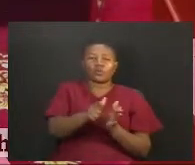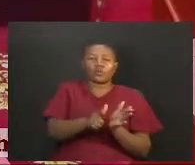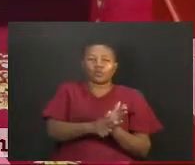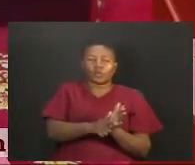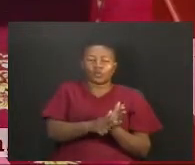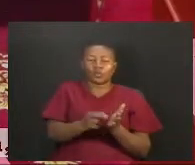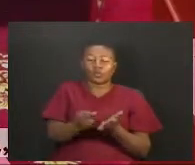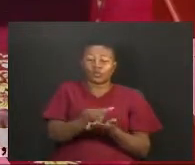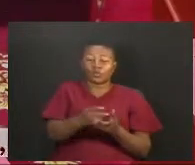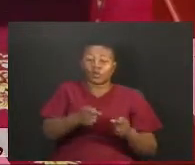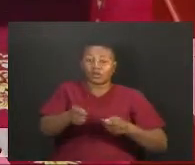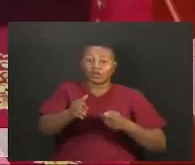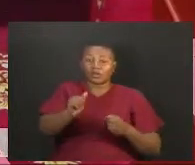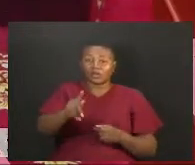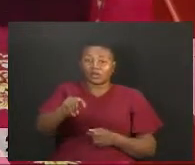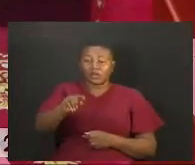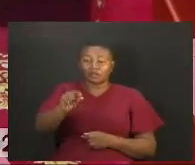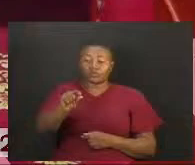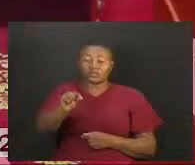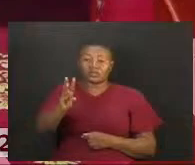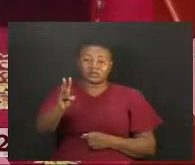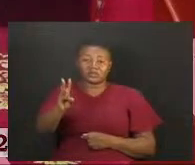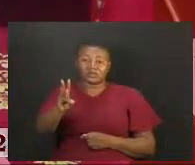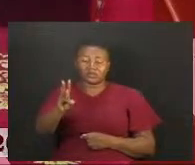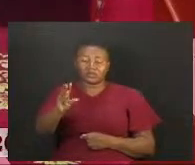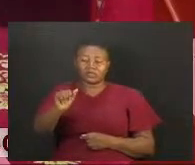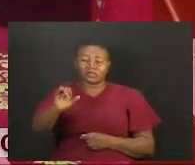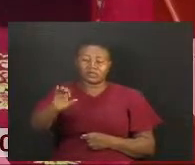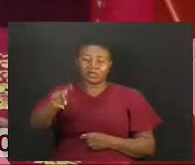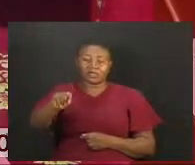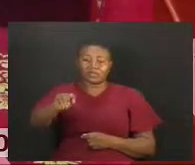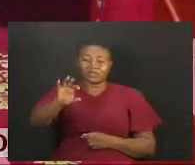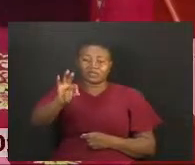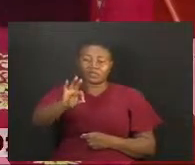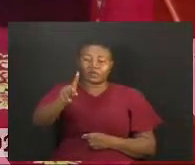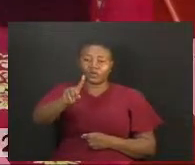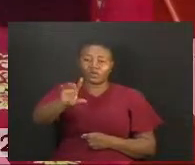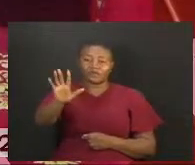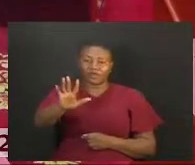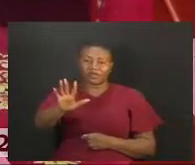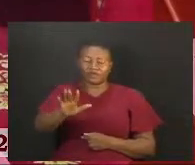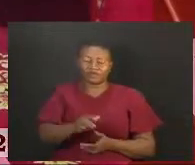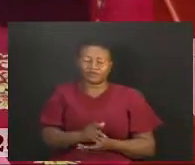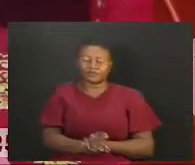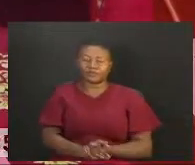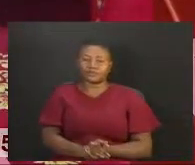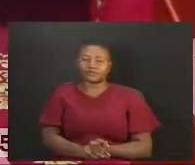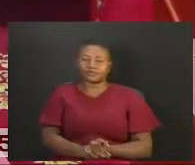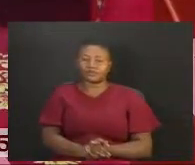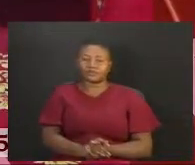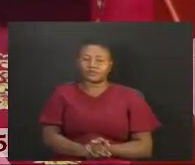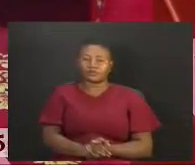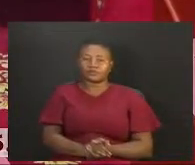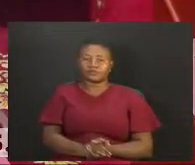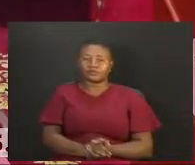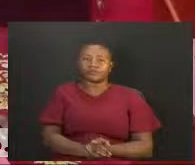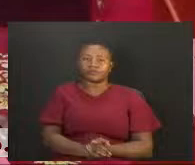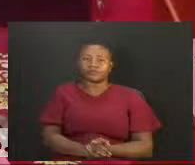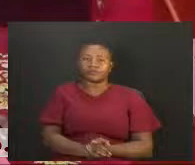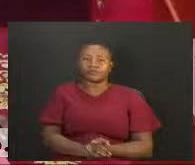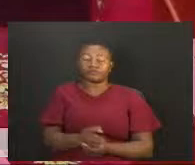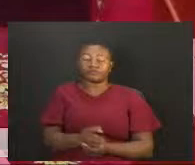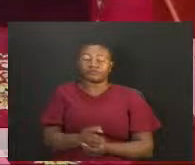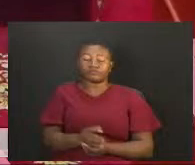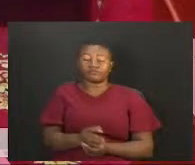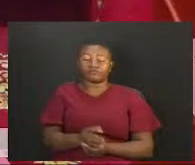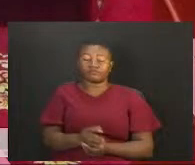Administration Act 2016, Act 915. So, Speaker, we remain